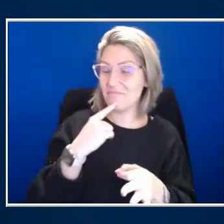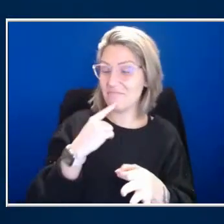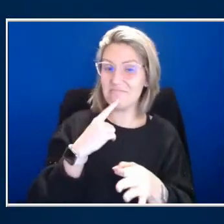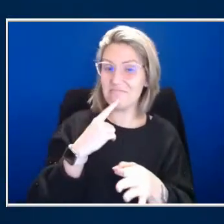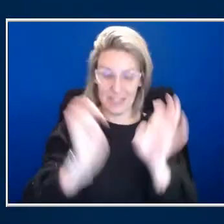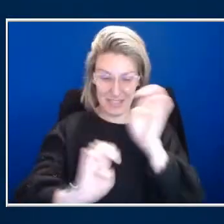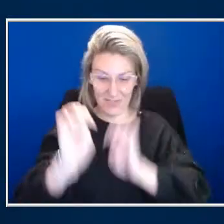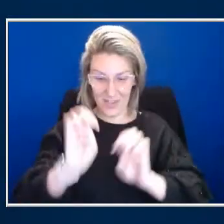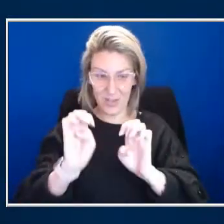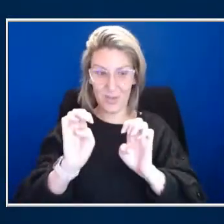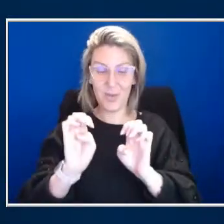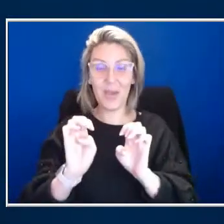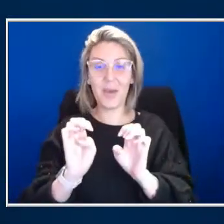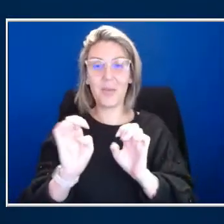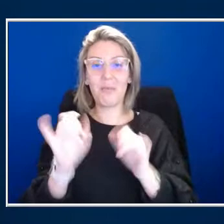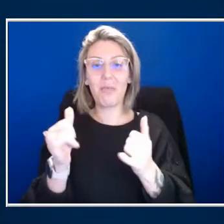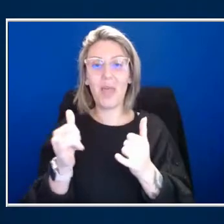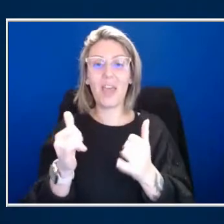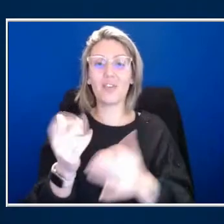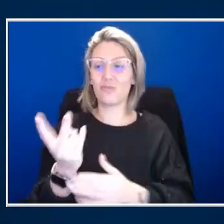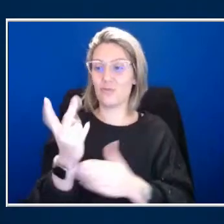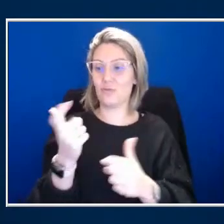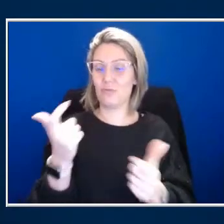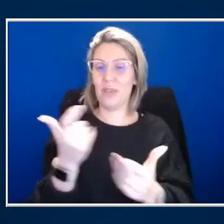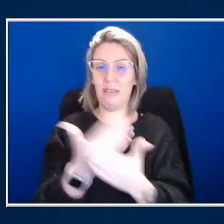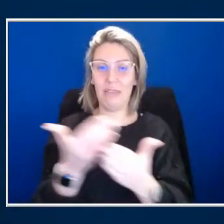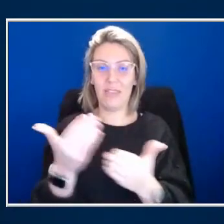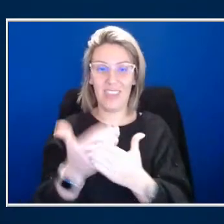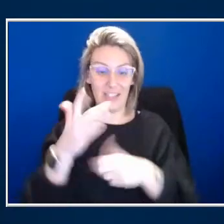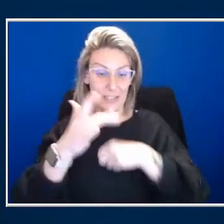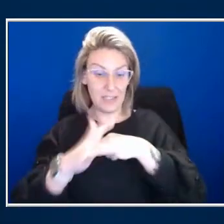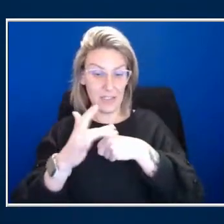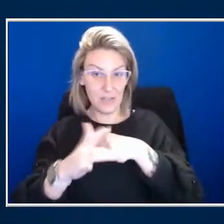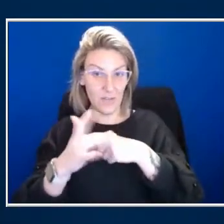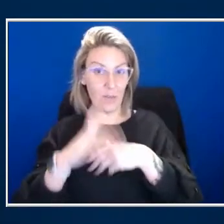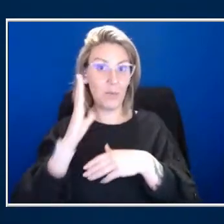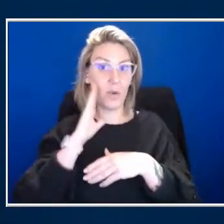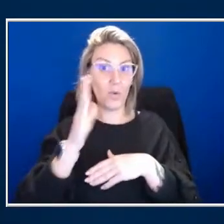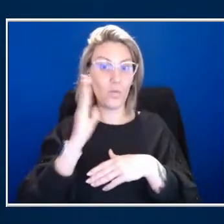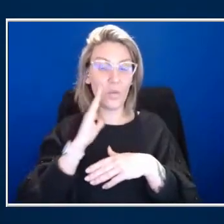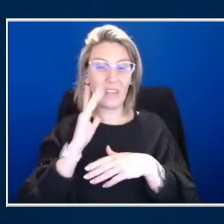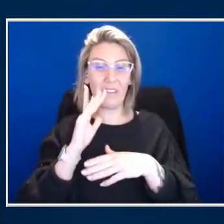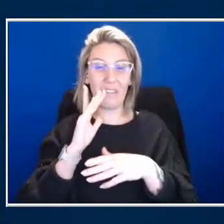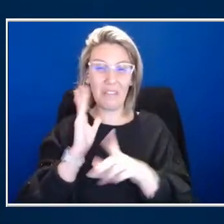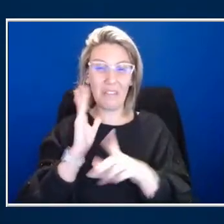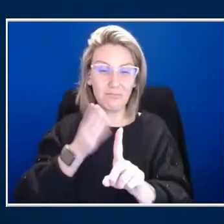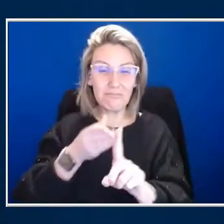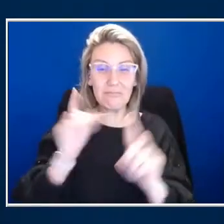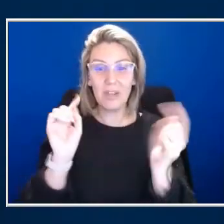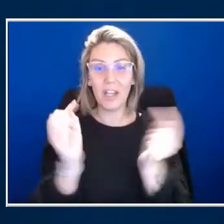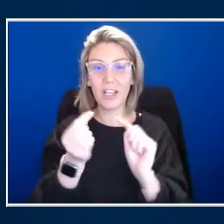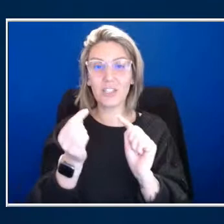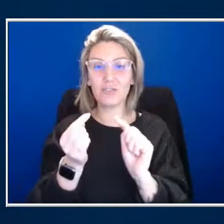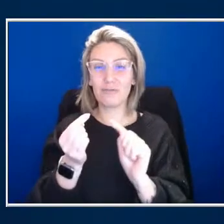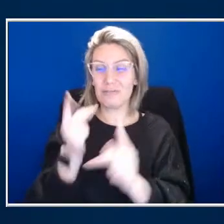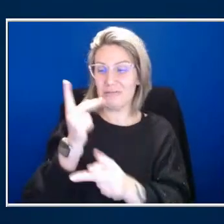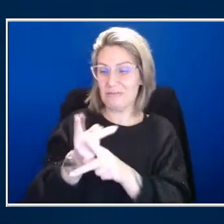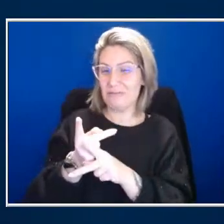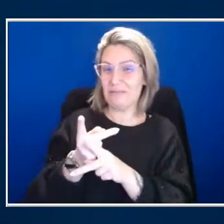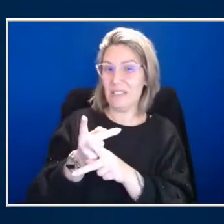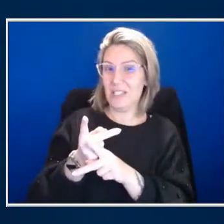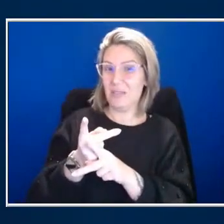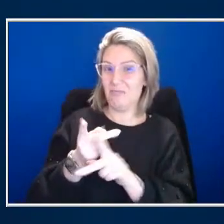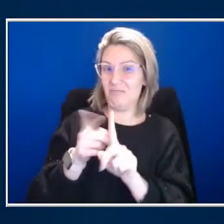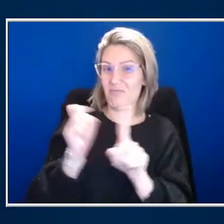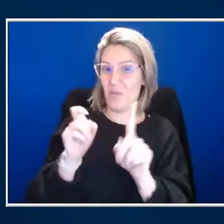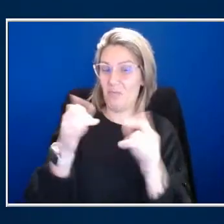on 2 big things. First, availability. Will nagging injuries keep them on the bench during the season? And then second, career